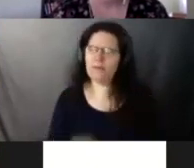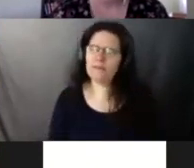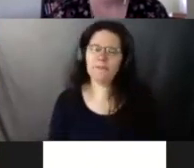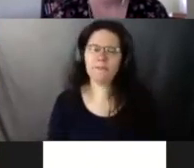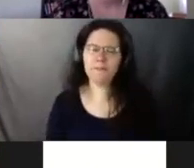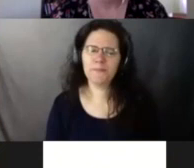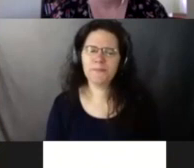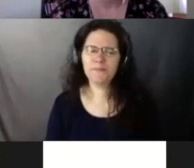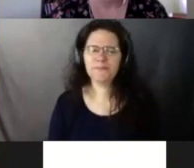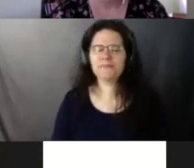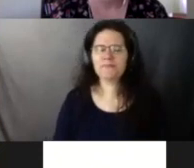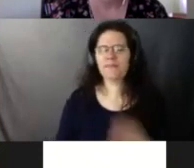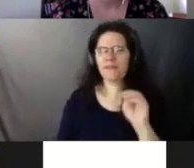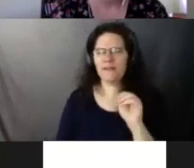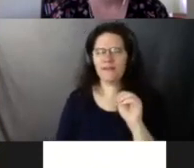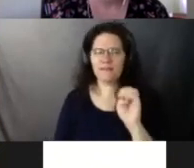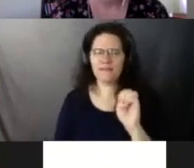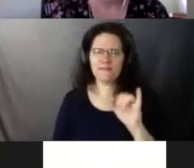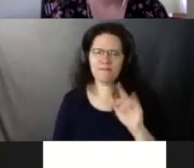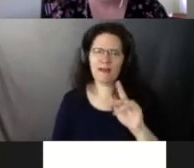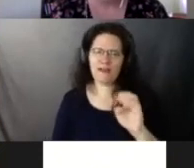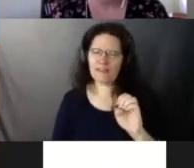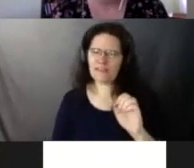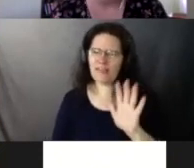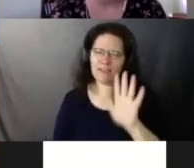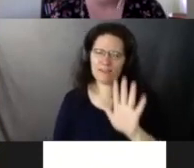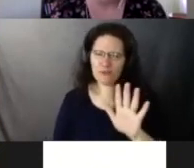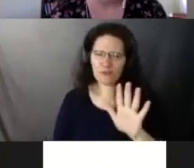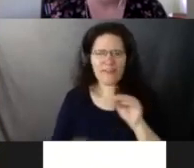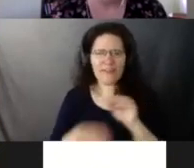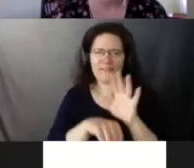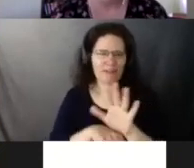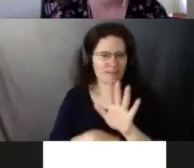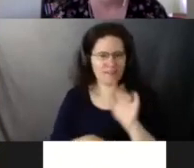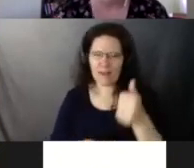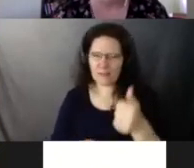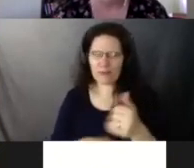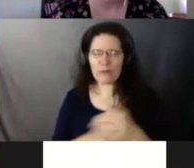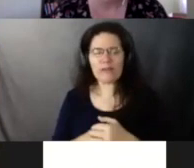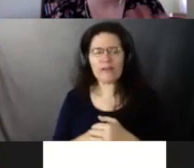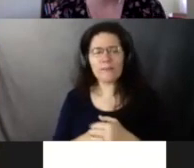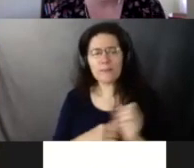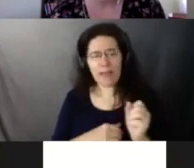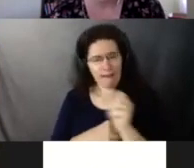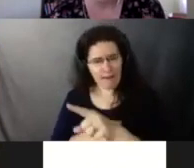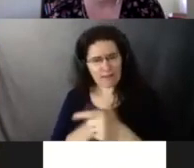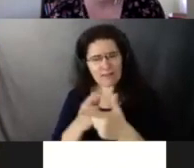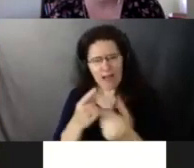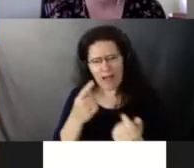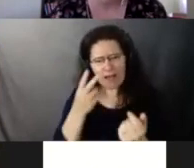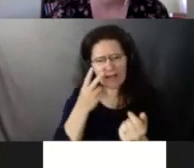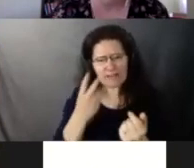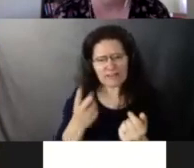Absolutely. That's really, really great advice. Safira, could you share kind of a highlight project? I see some of